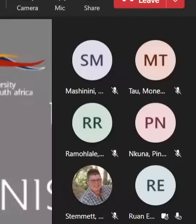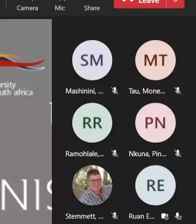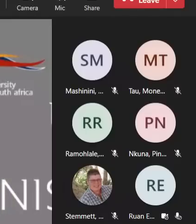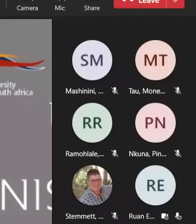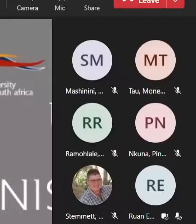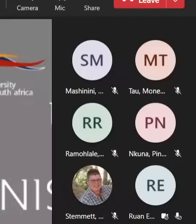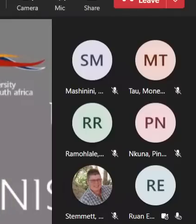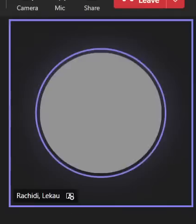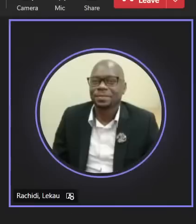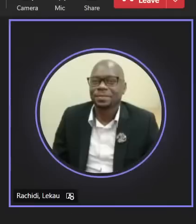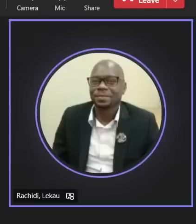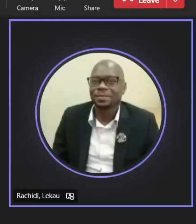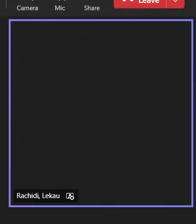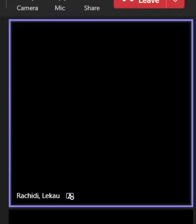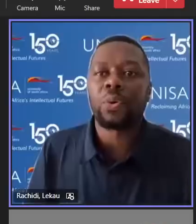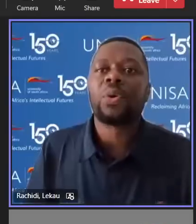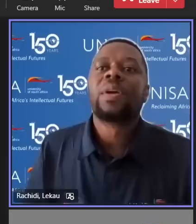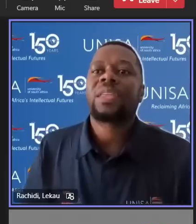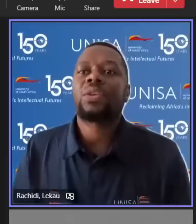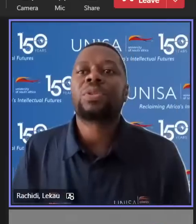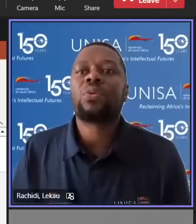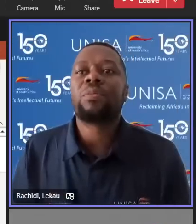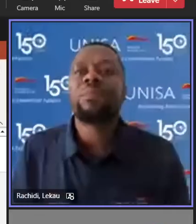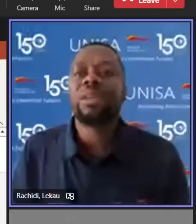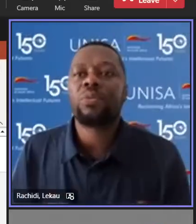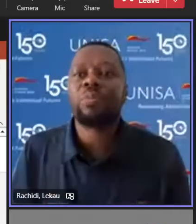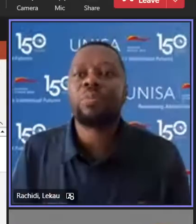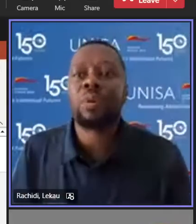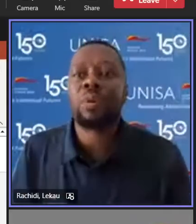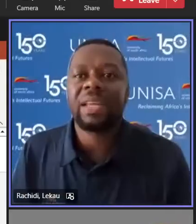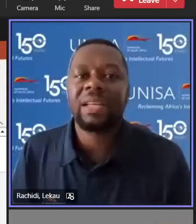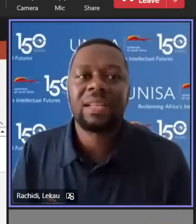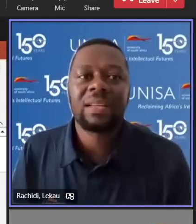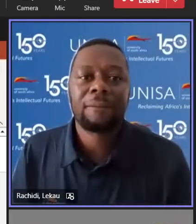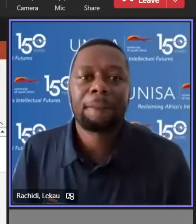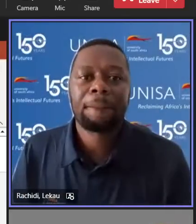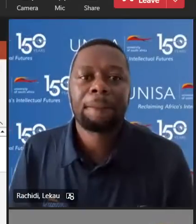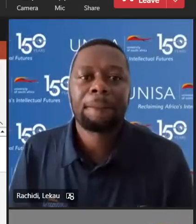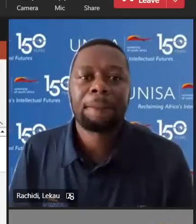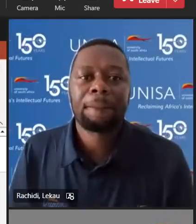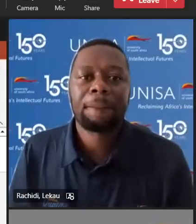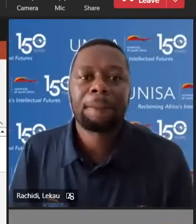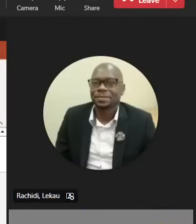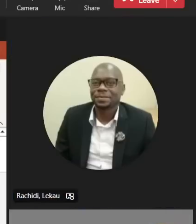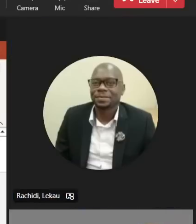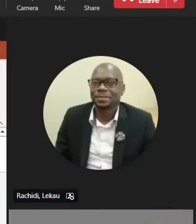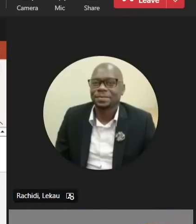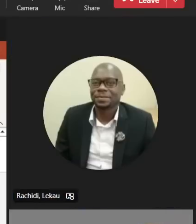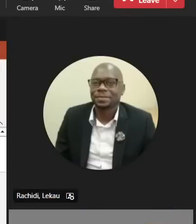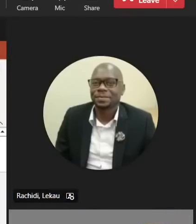will then adjourn until tomorrow. Thank you, Ms. Gumbi. You may go ahead.